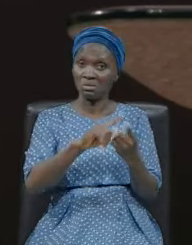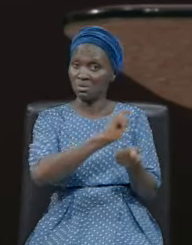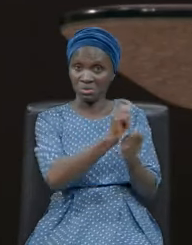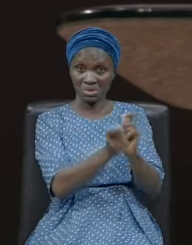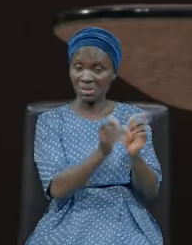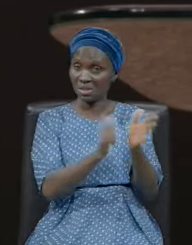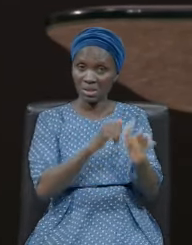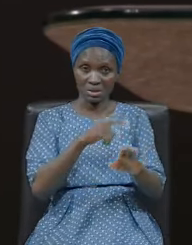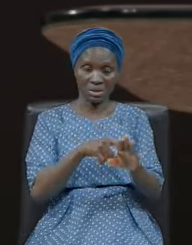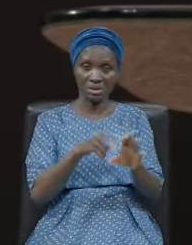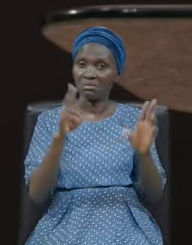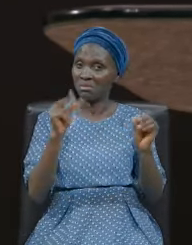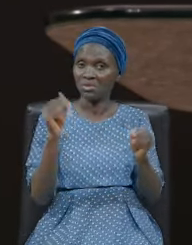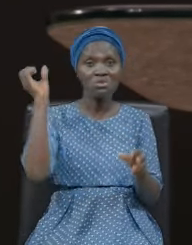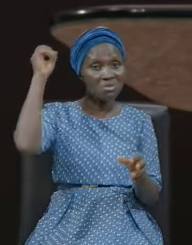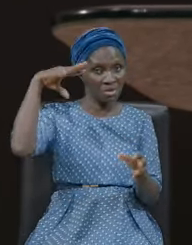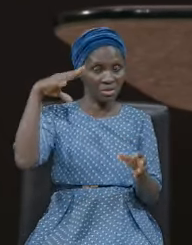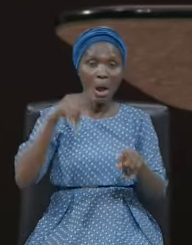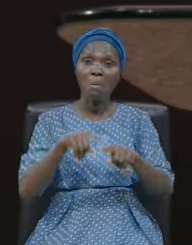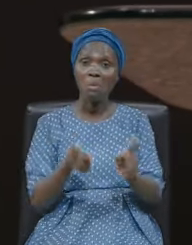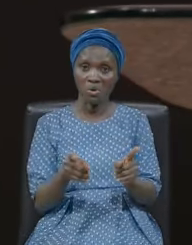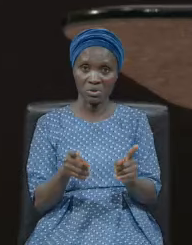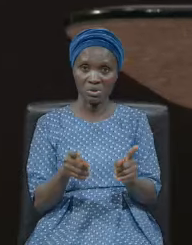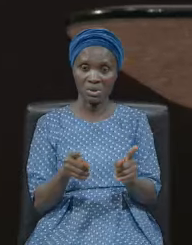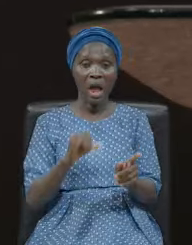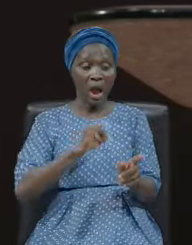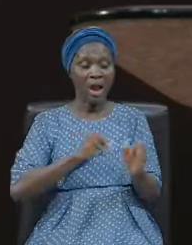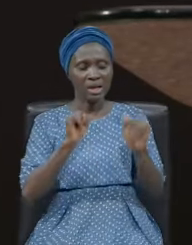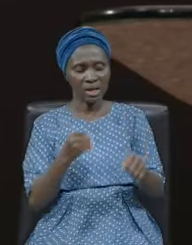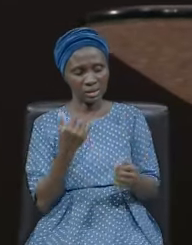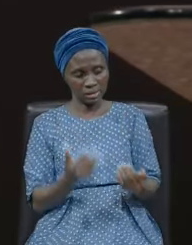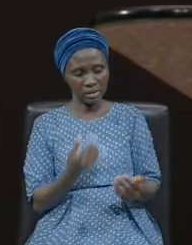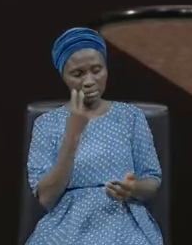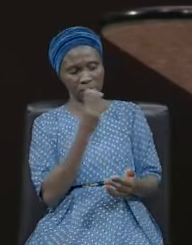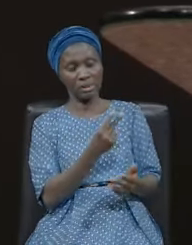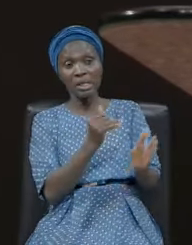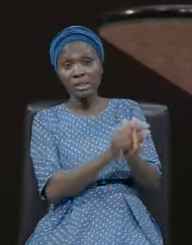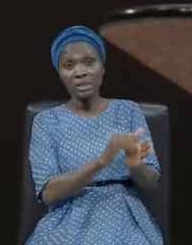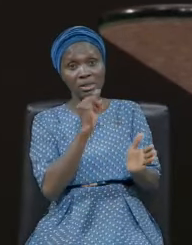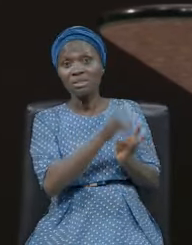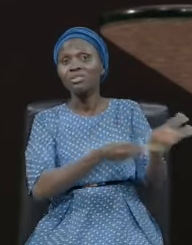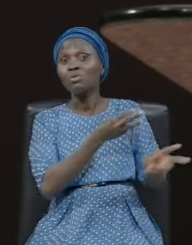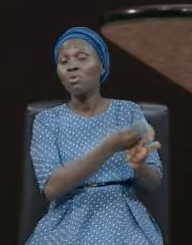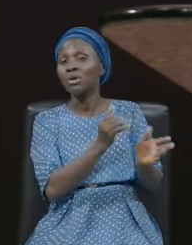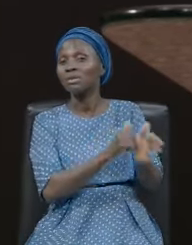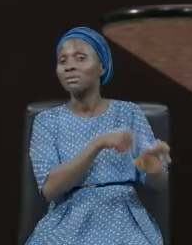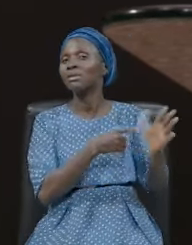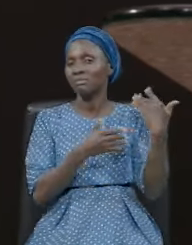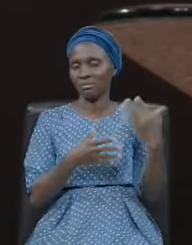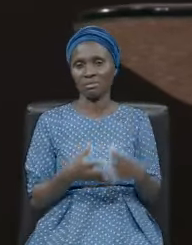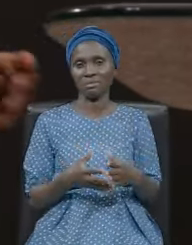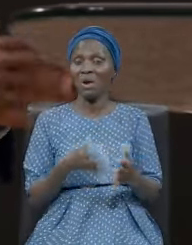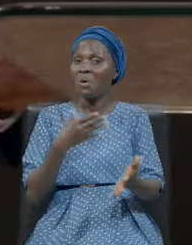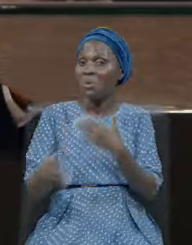time. But I could now see that's the world. Whatever happens, now I'm